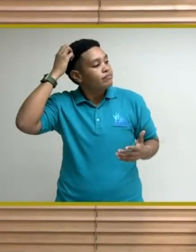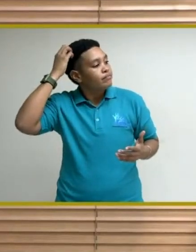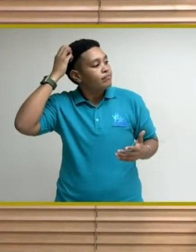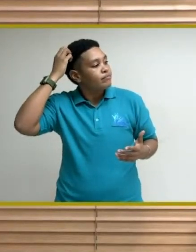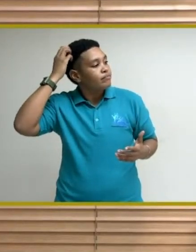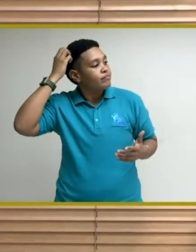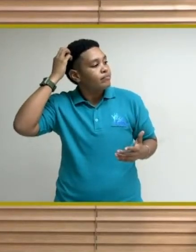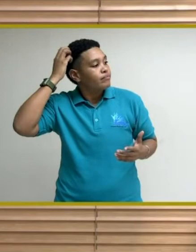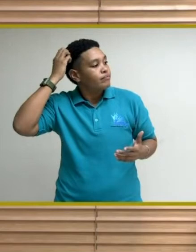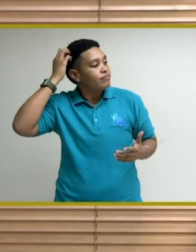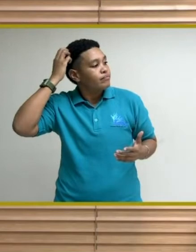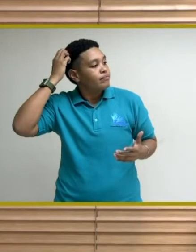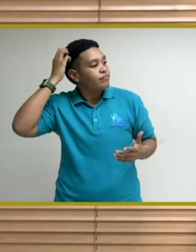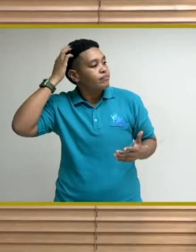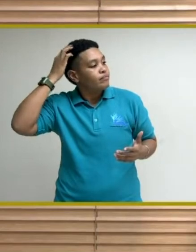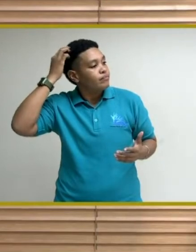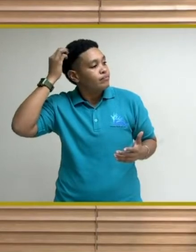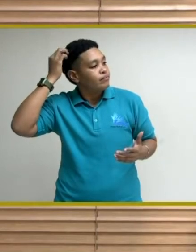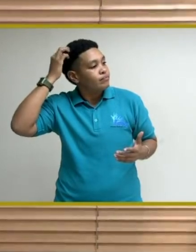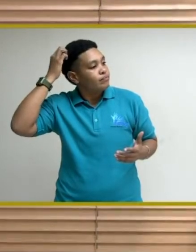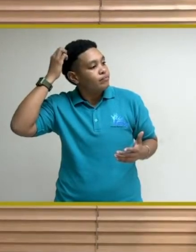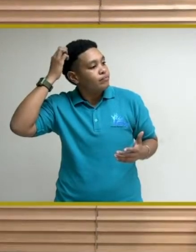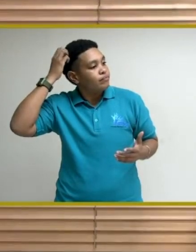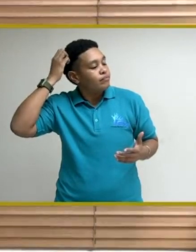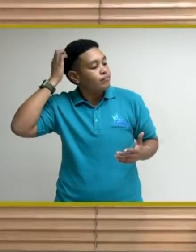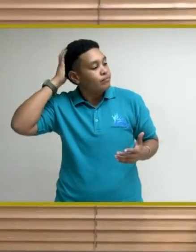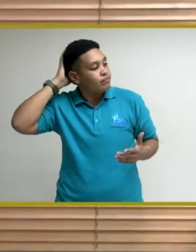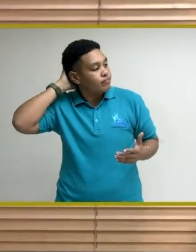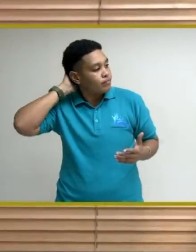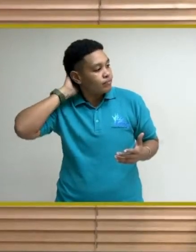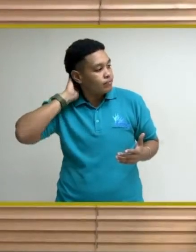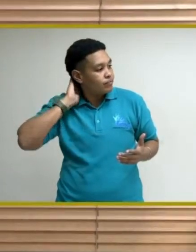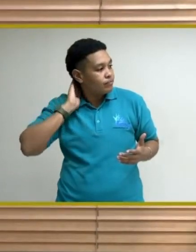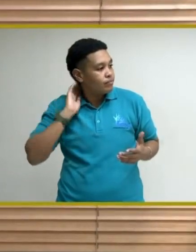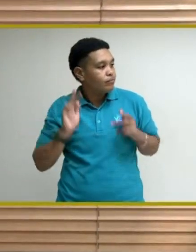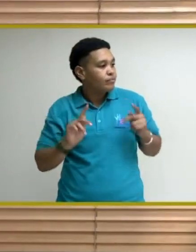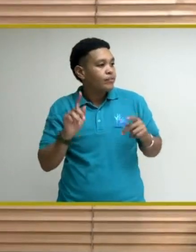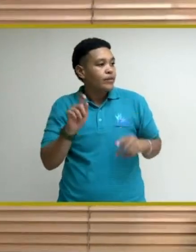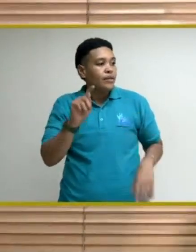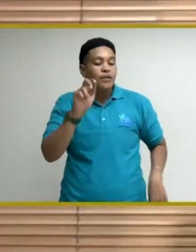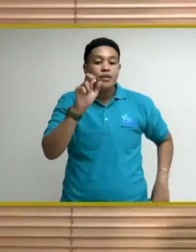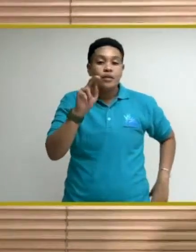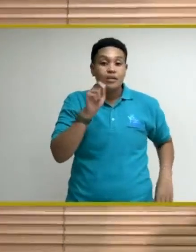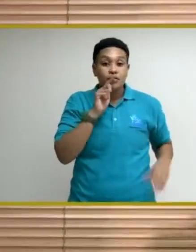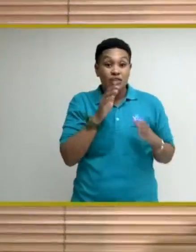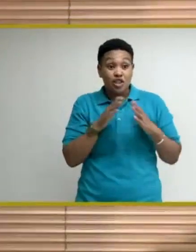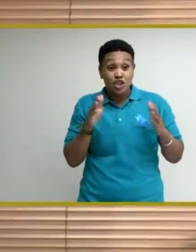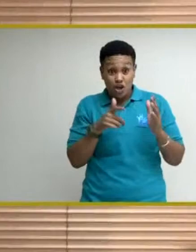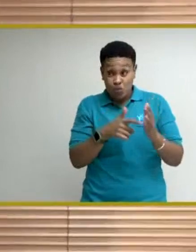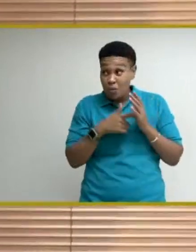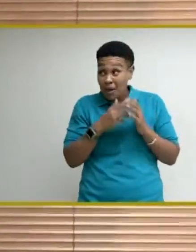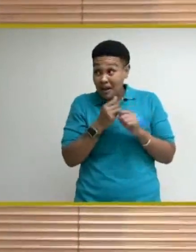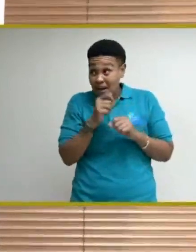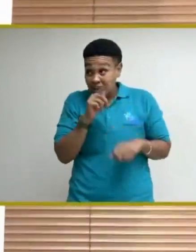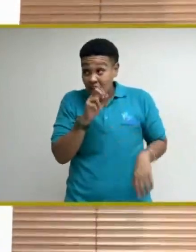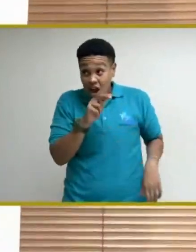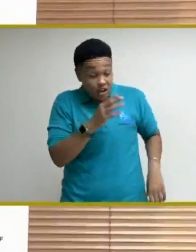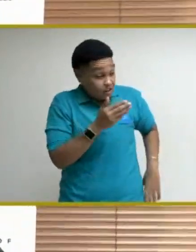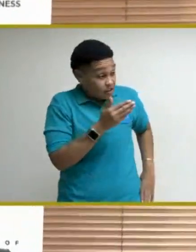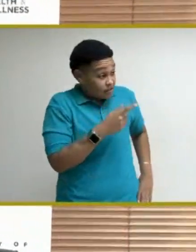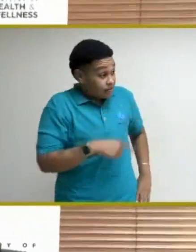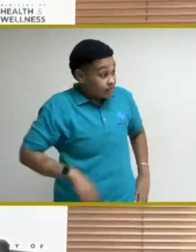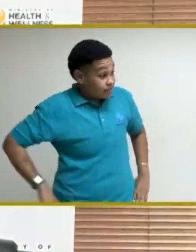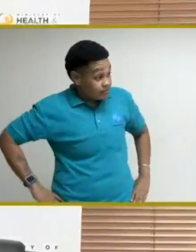general requirement, PSR CMO? I wasn't sure. I was on a radio program. So, good